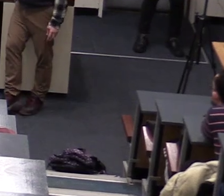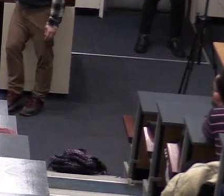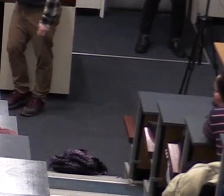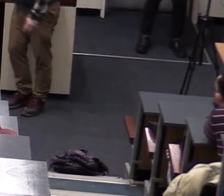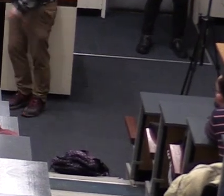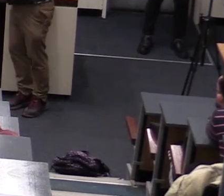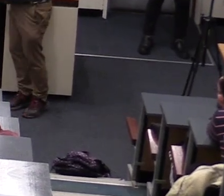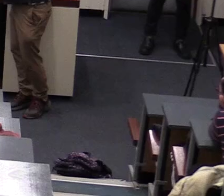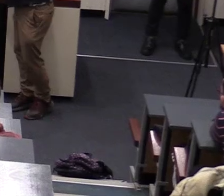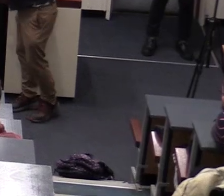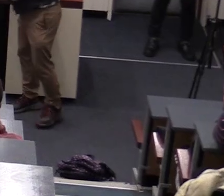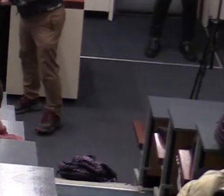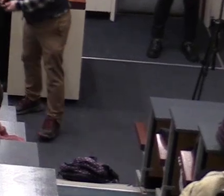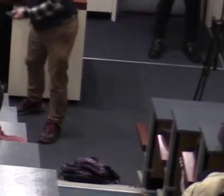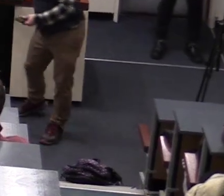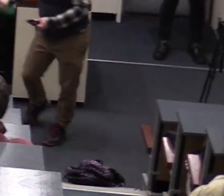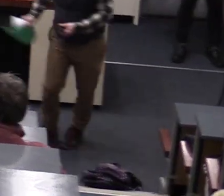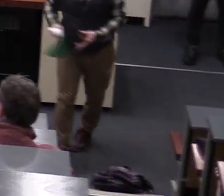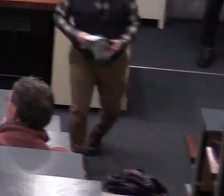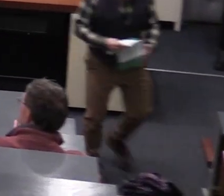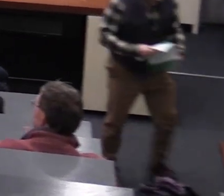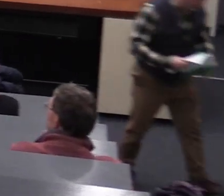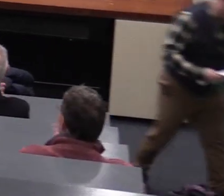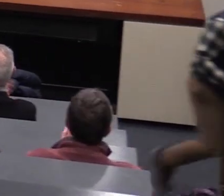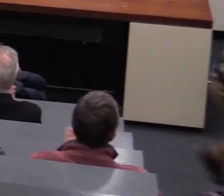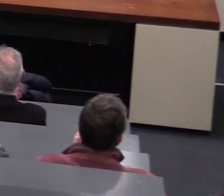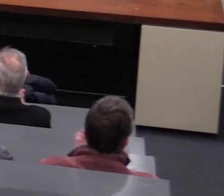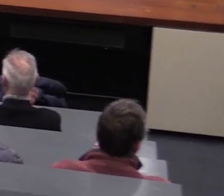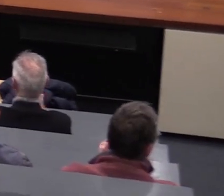about binary stars to the rescue. Thank you very much.